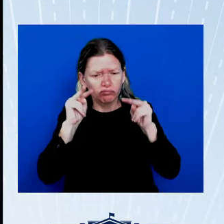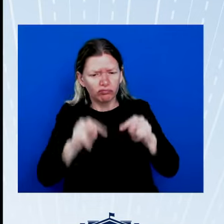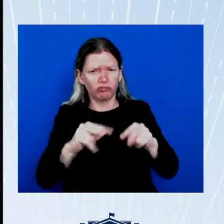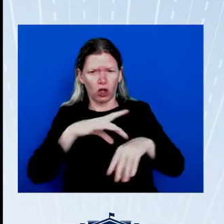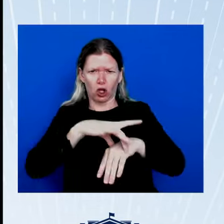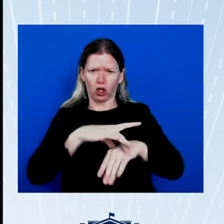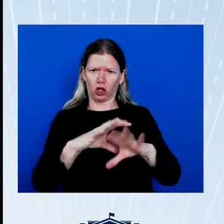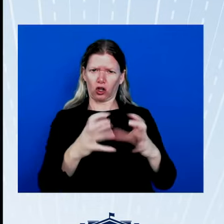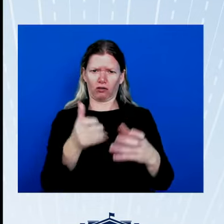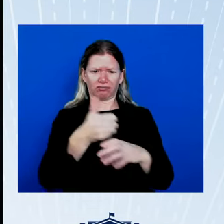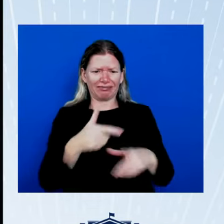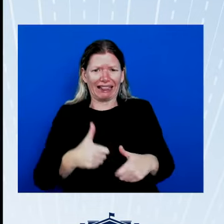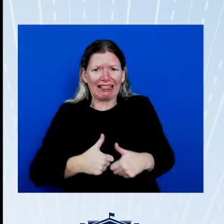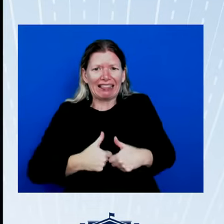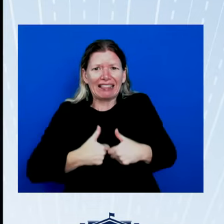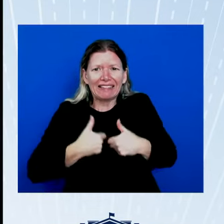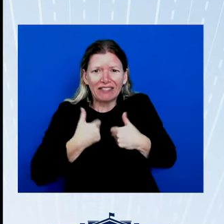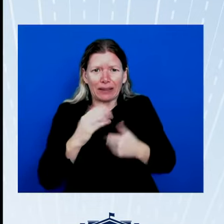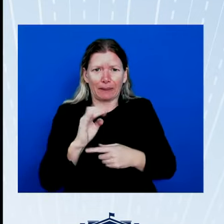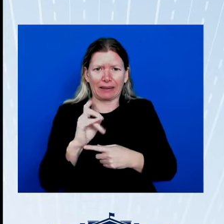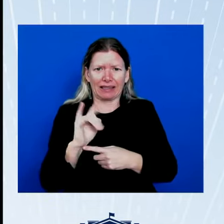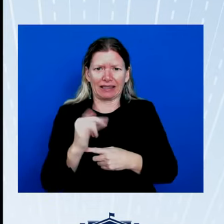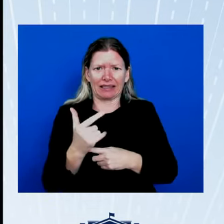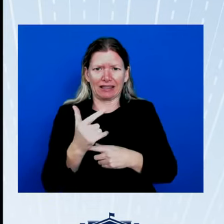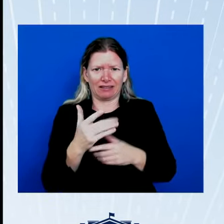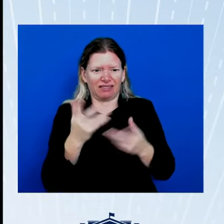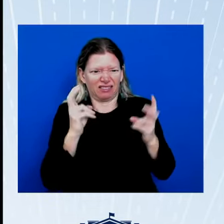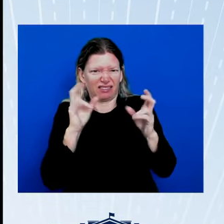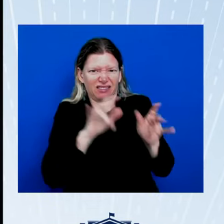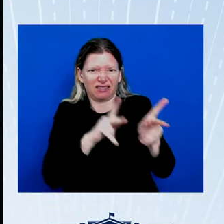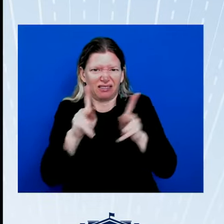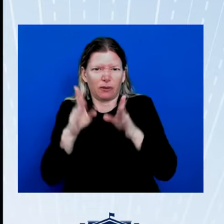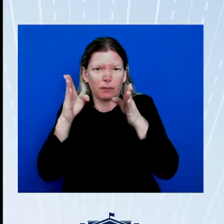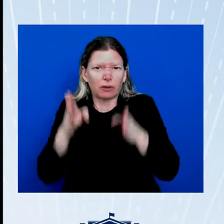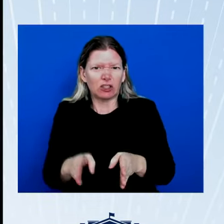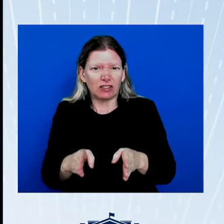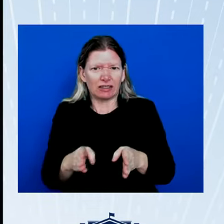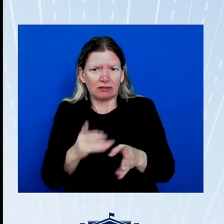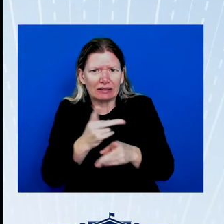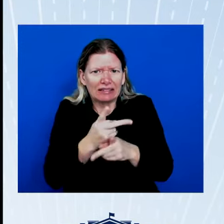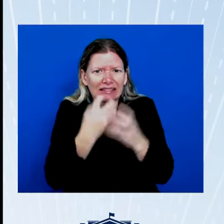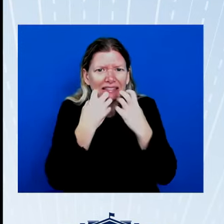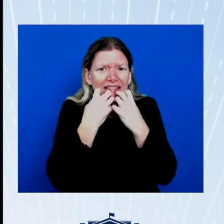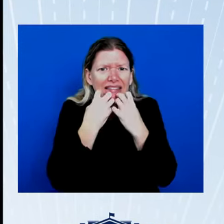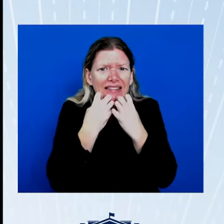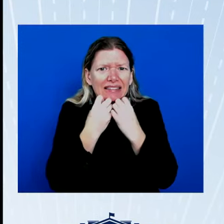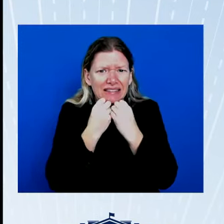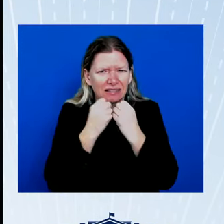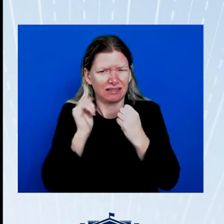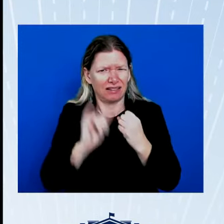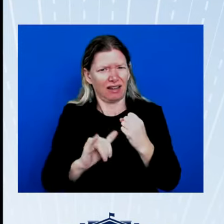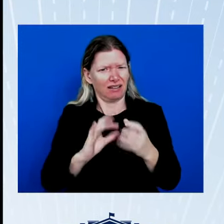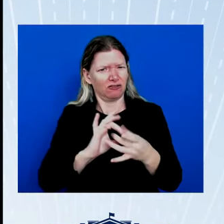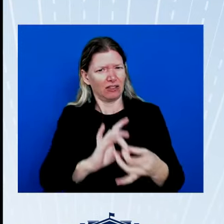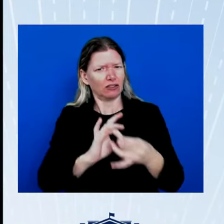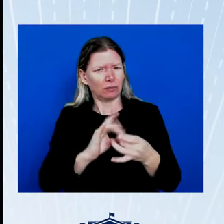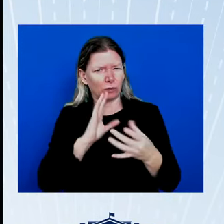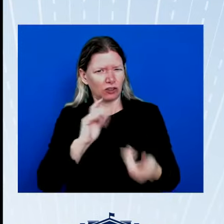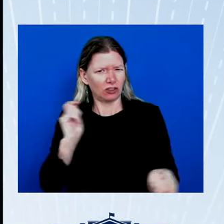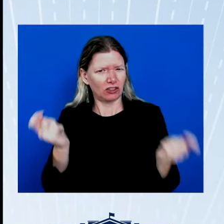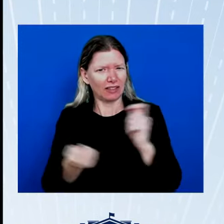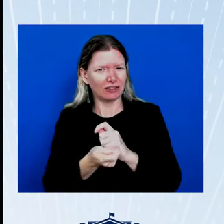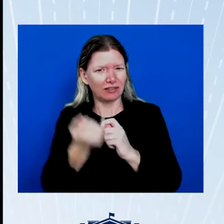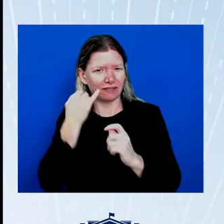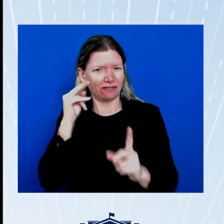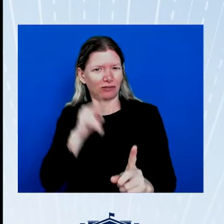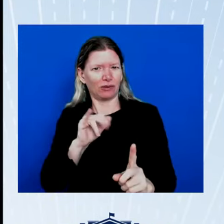know, NEH is the only federal agency dedicated to funding the humanities, which include history, philosophy, literature, language,